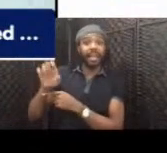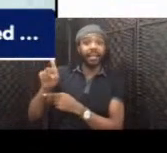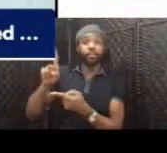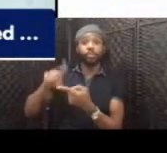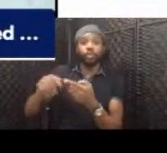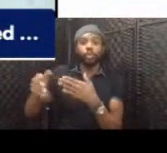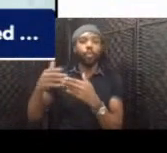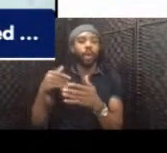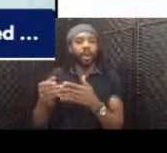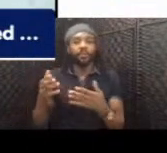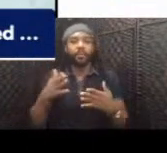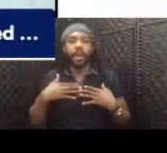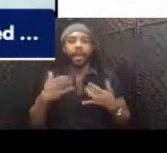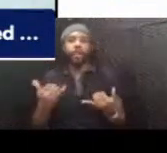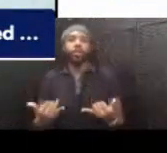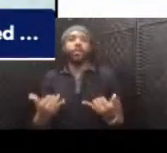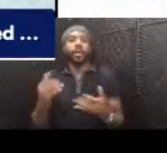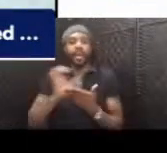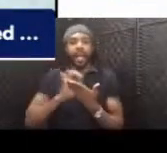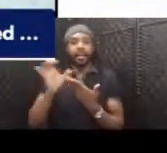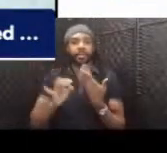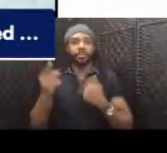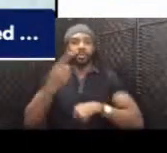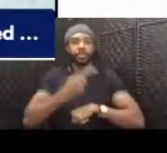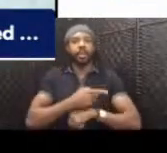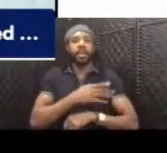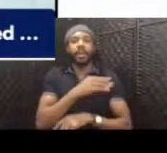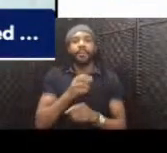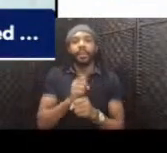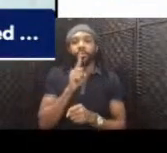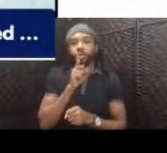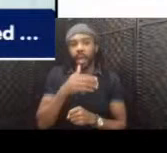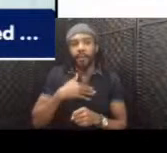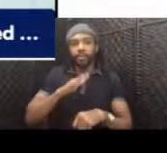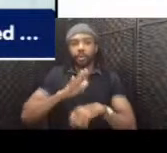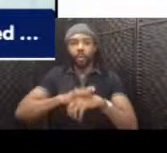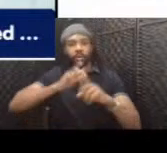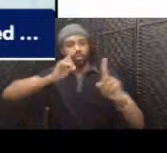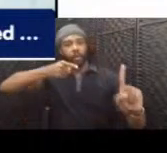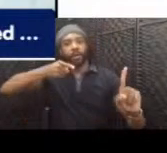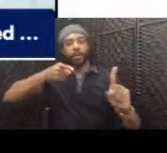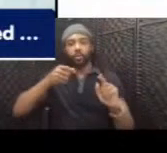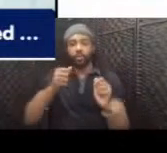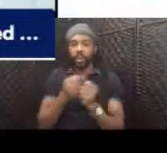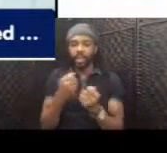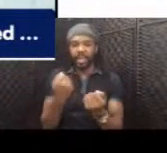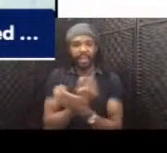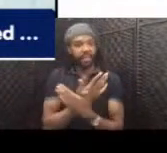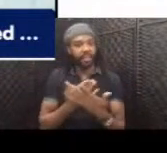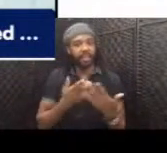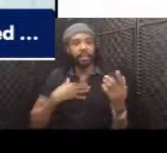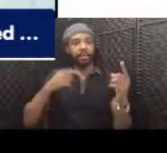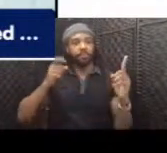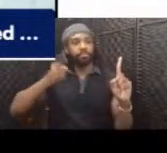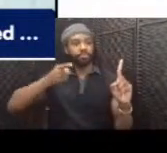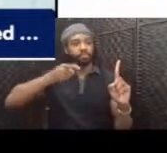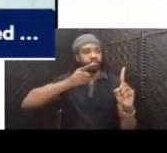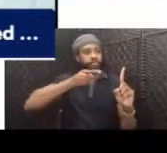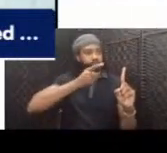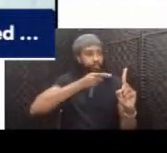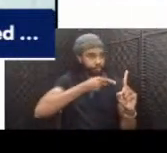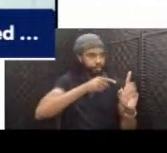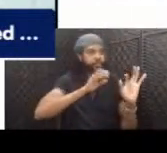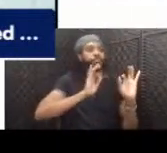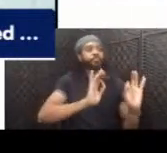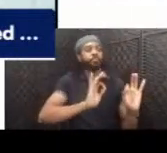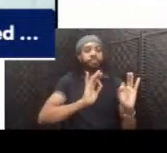current calendar date was, and be able to make sure that I was staying on target with all of the objectives that we needed to complete.